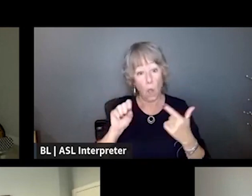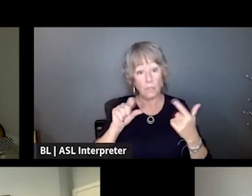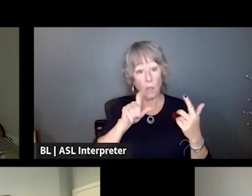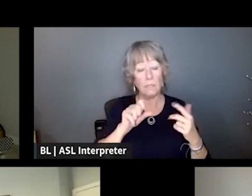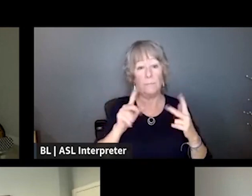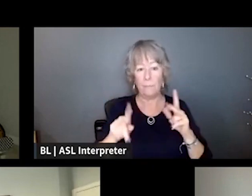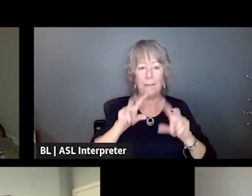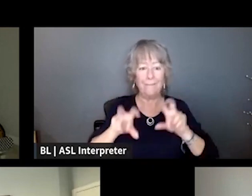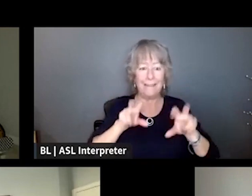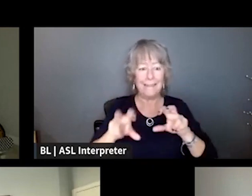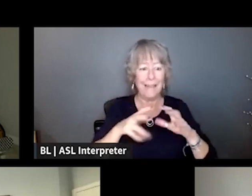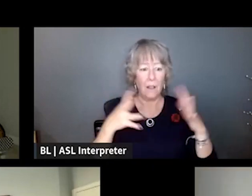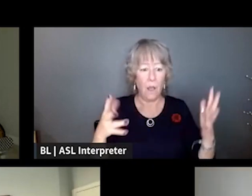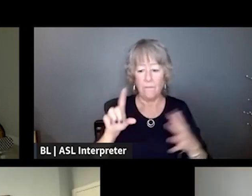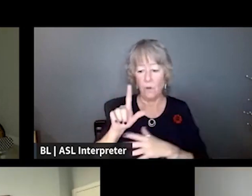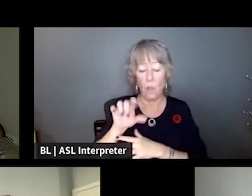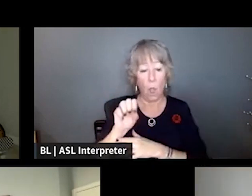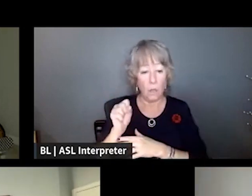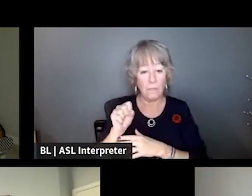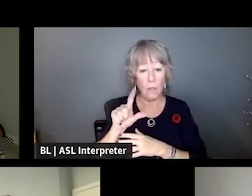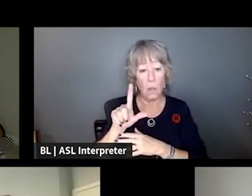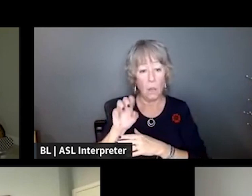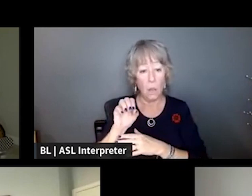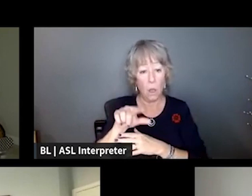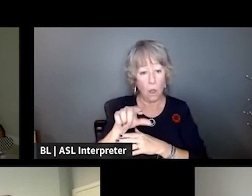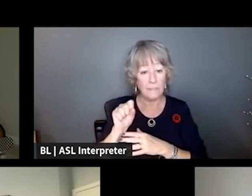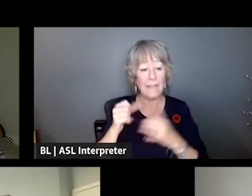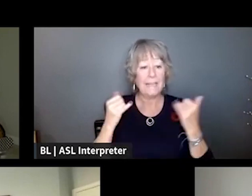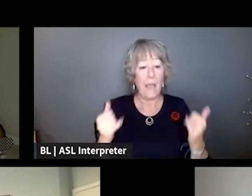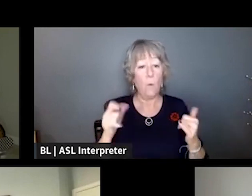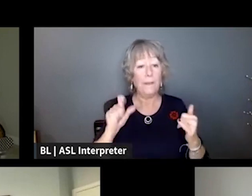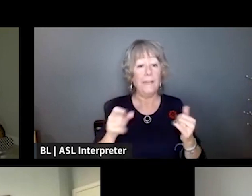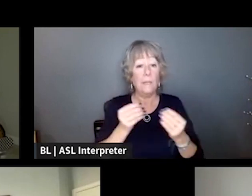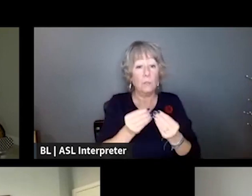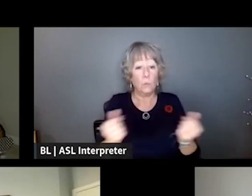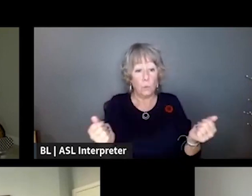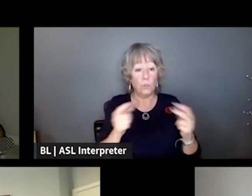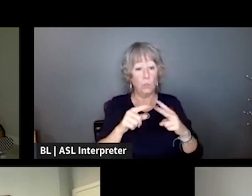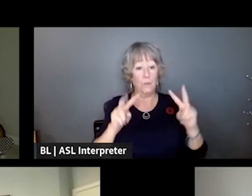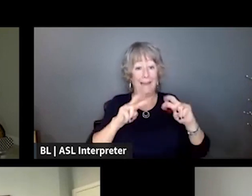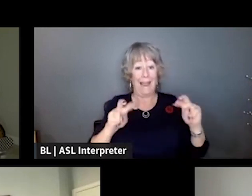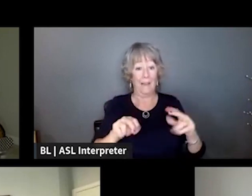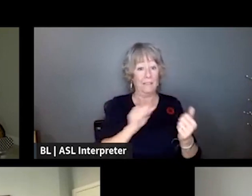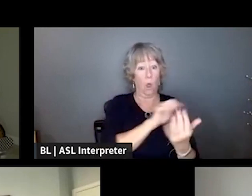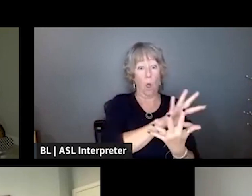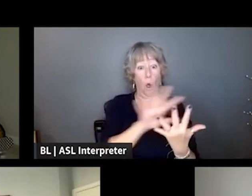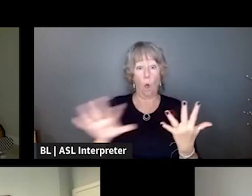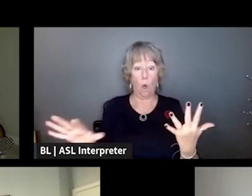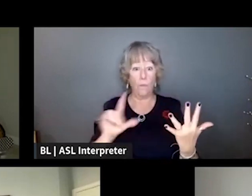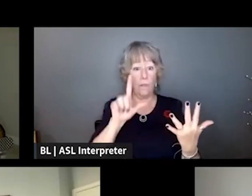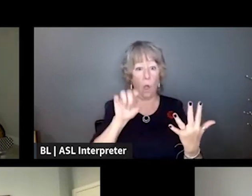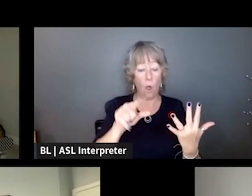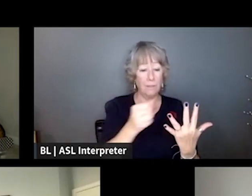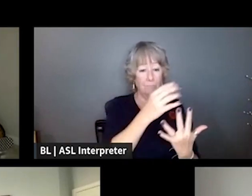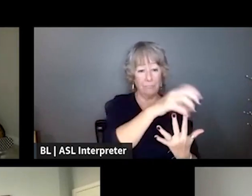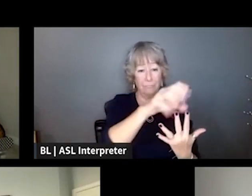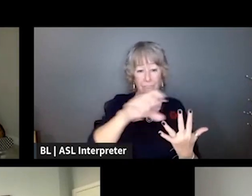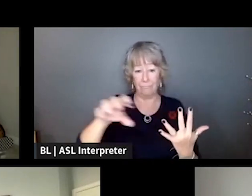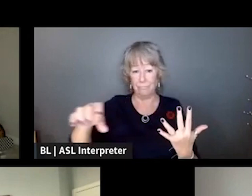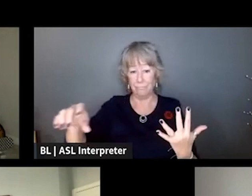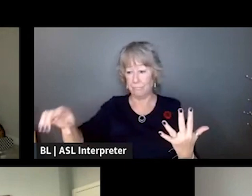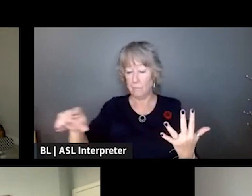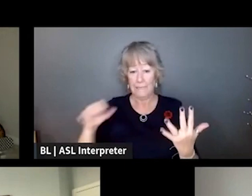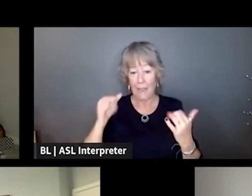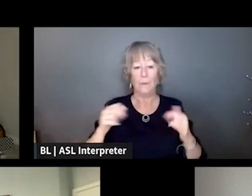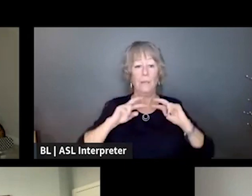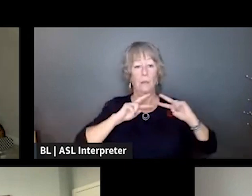to have an infrastructure that's able to, or solution rather, that's able to analyze all these logs. Right. And that's